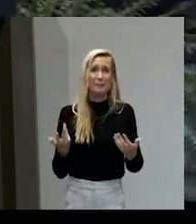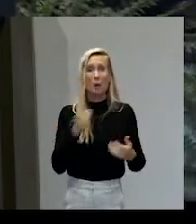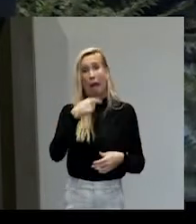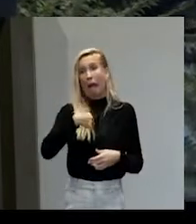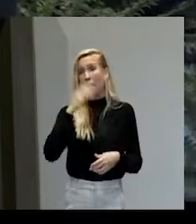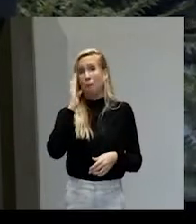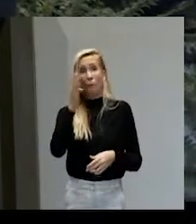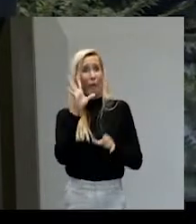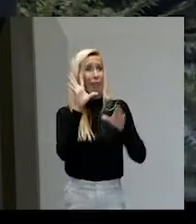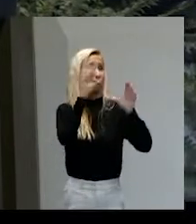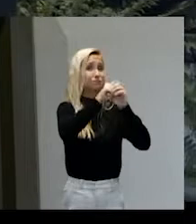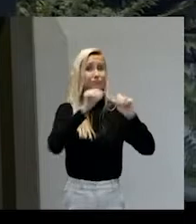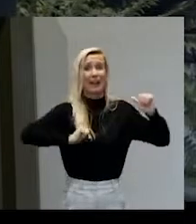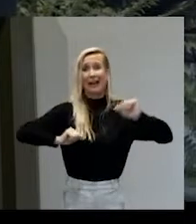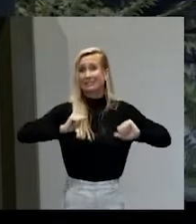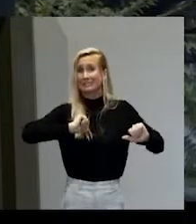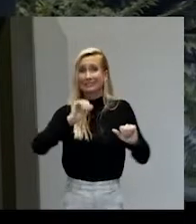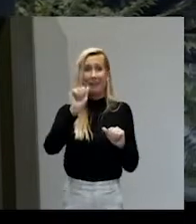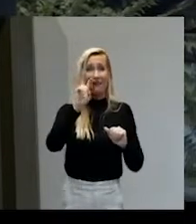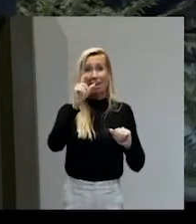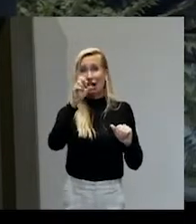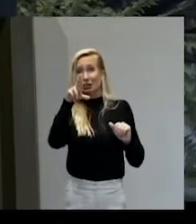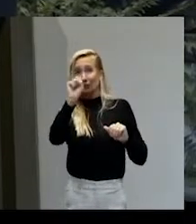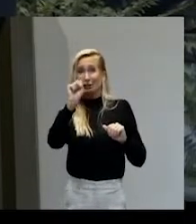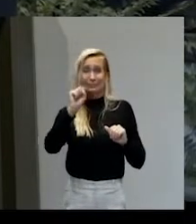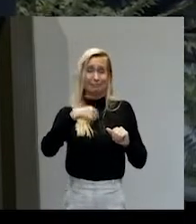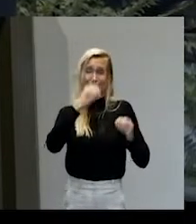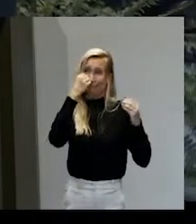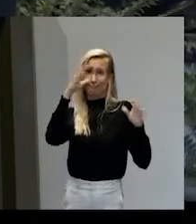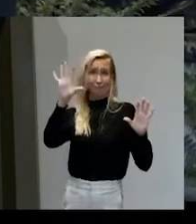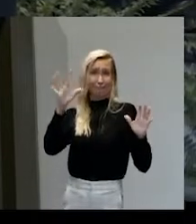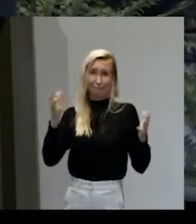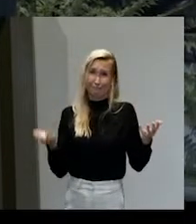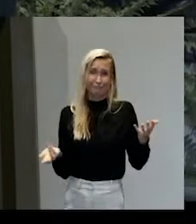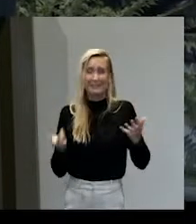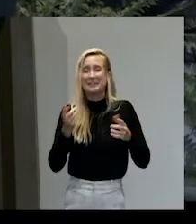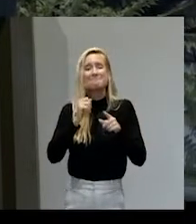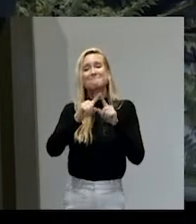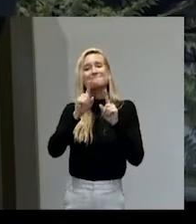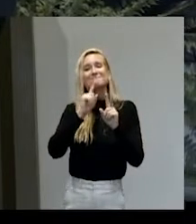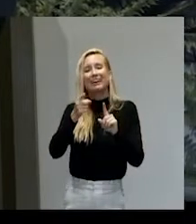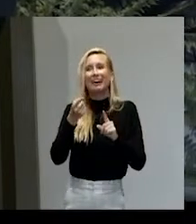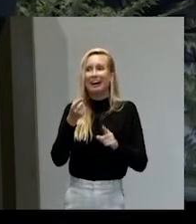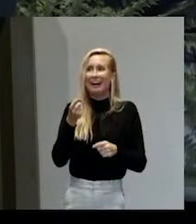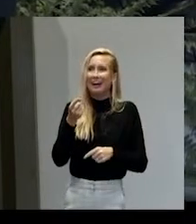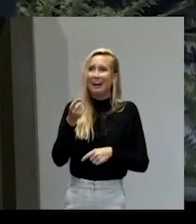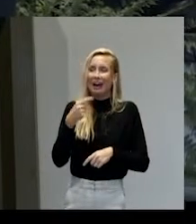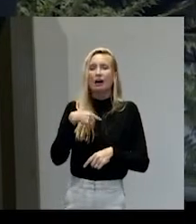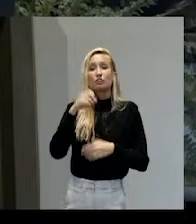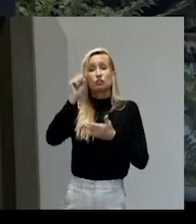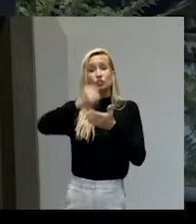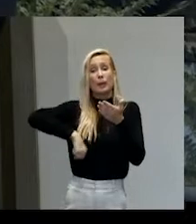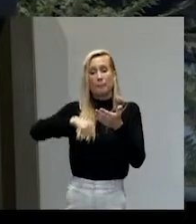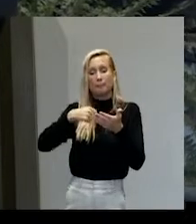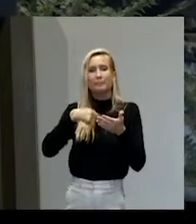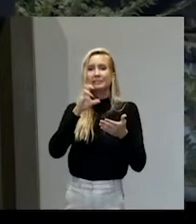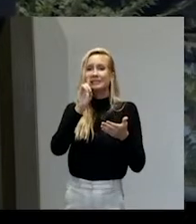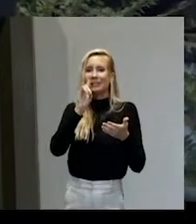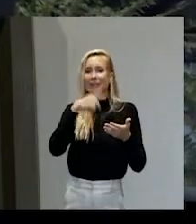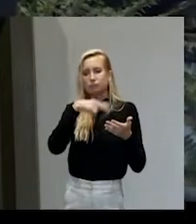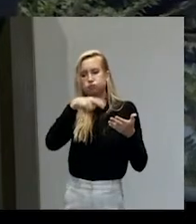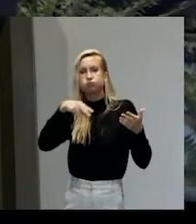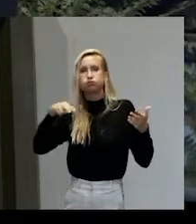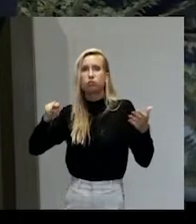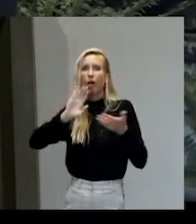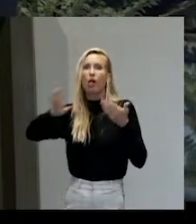Twist his arm, why don't you? Yeah. Yeah, if given the choice. But no, yeah, we saw it before, and also Jason Kadams, like I said, I was already a